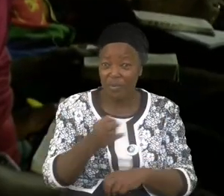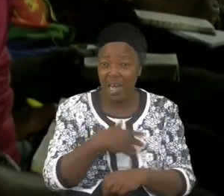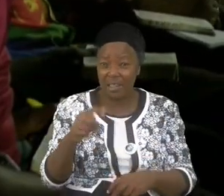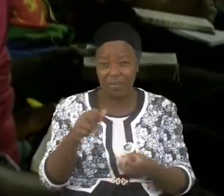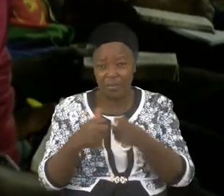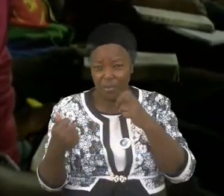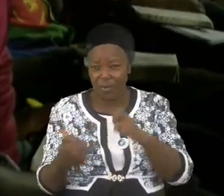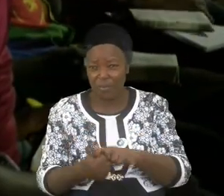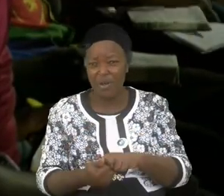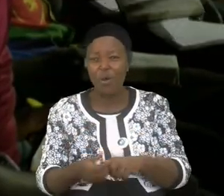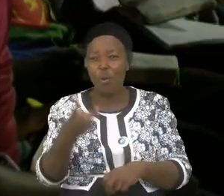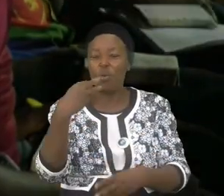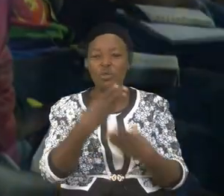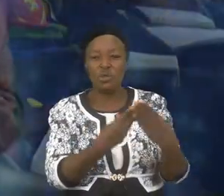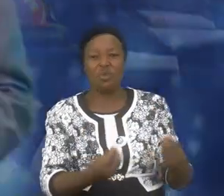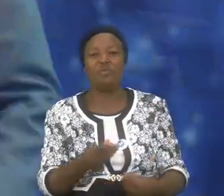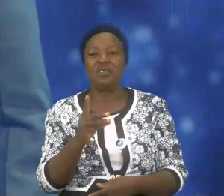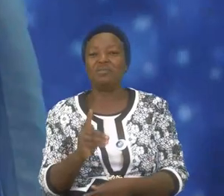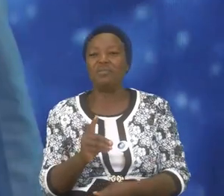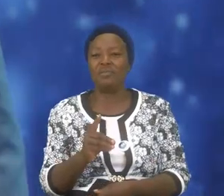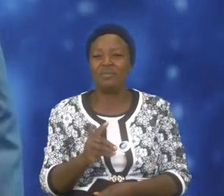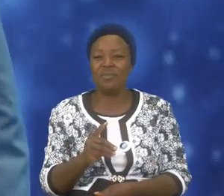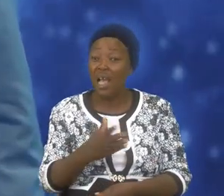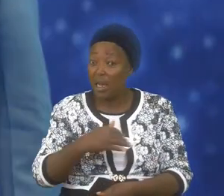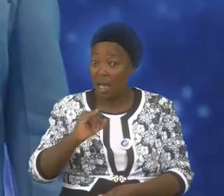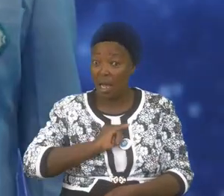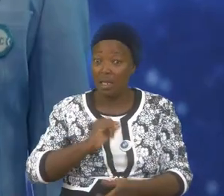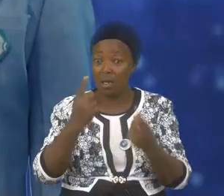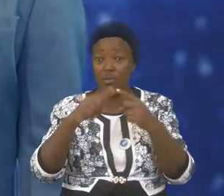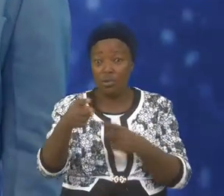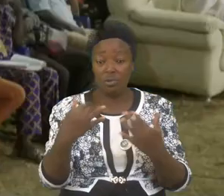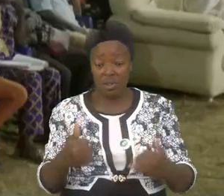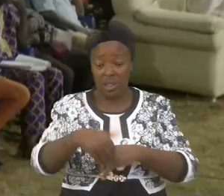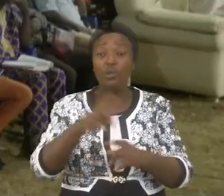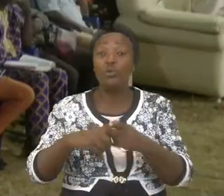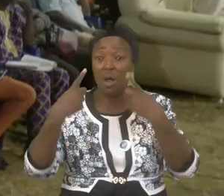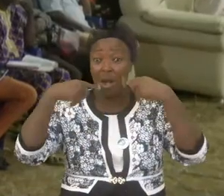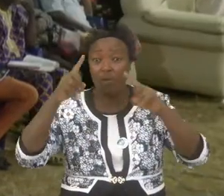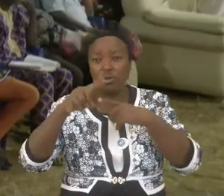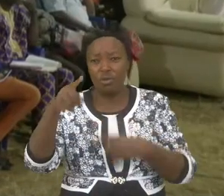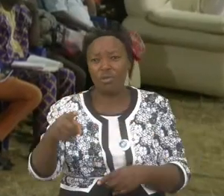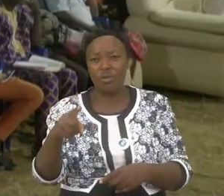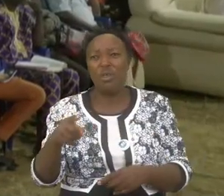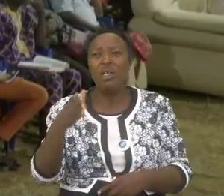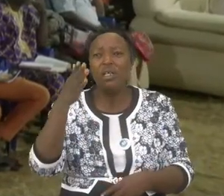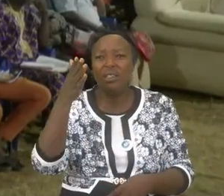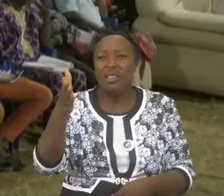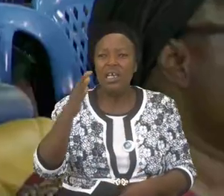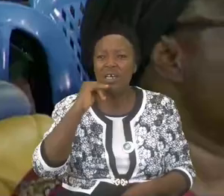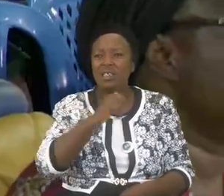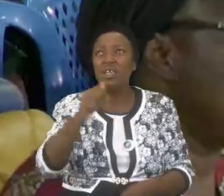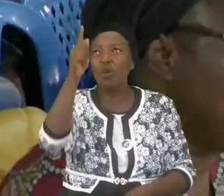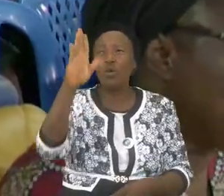you tonight to declare to you, there is a God in heaven. He will solve your